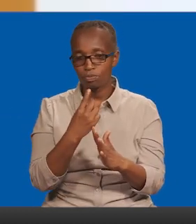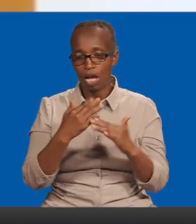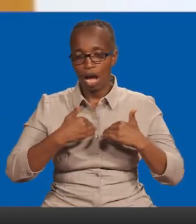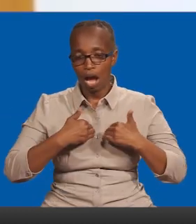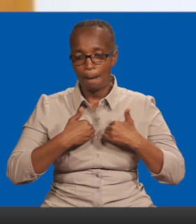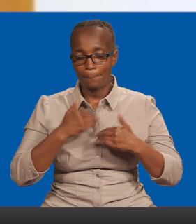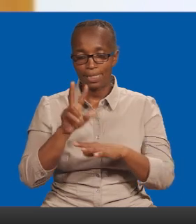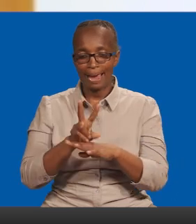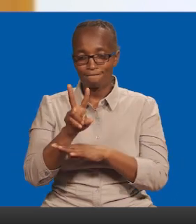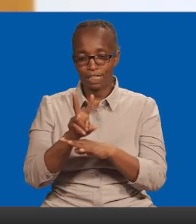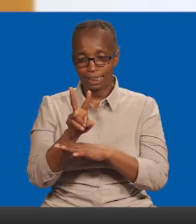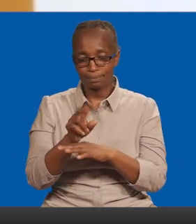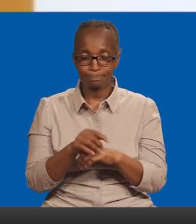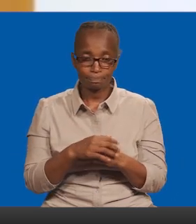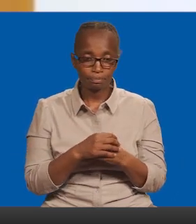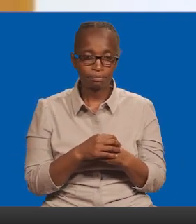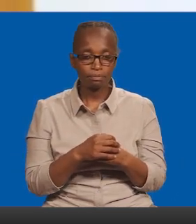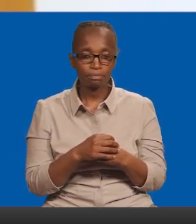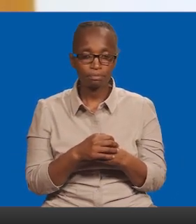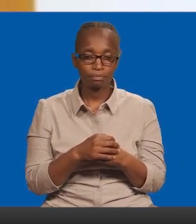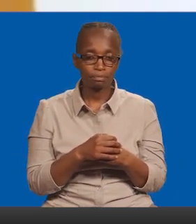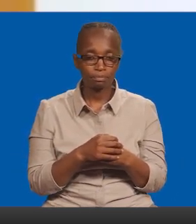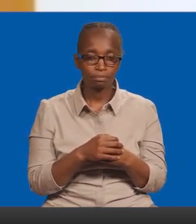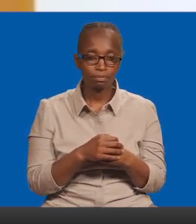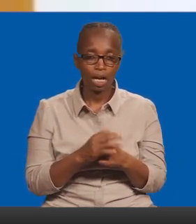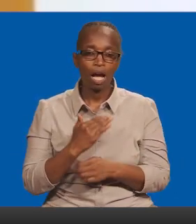that person who is already victimized.